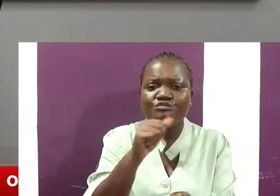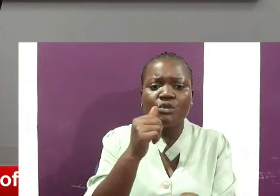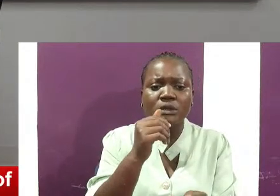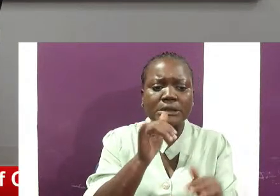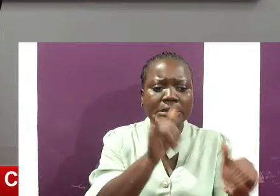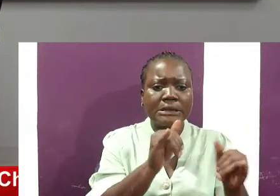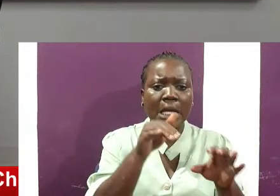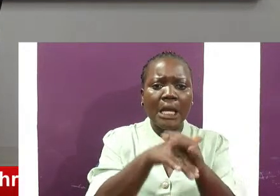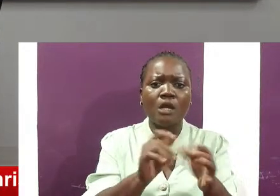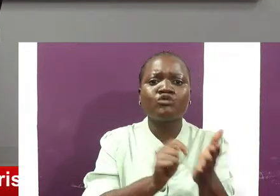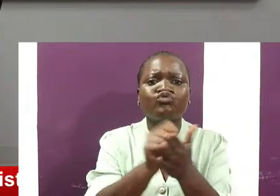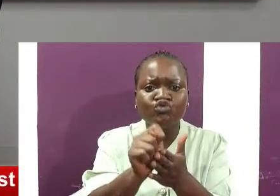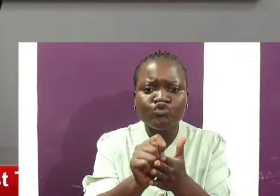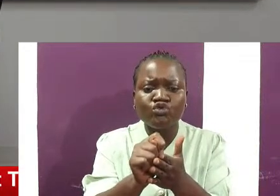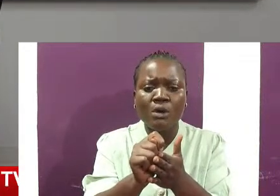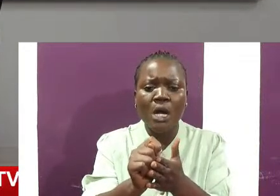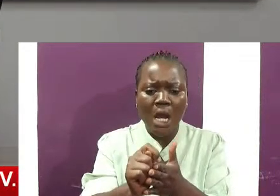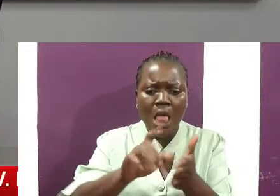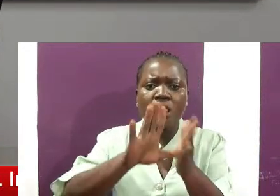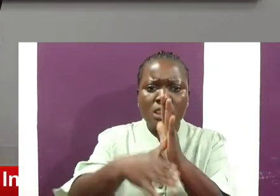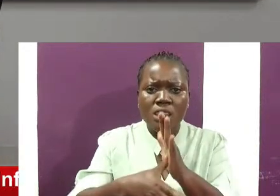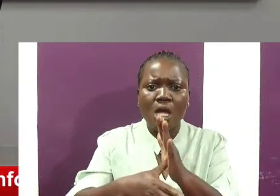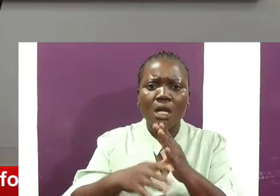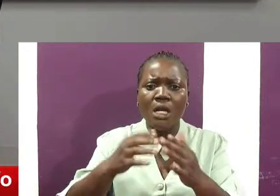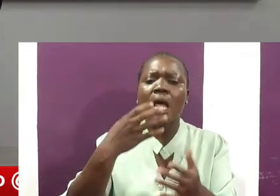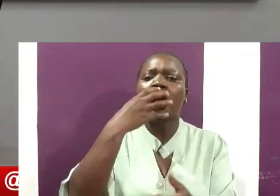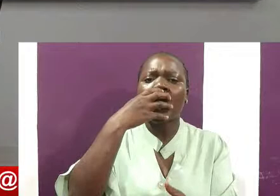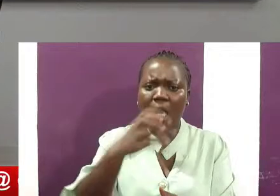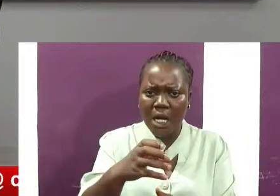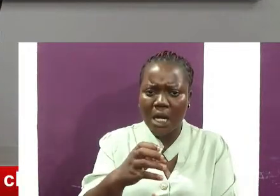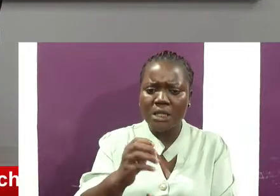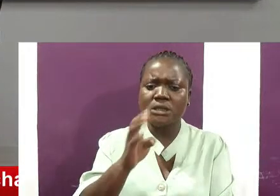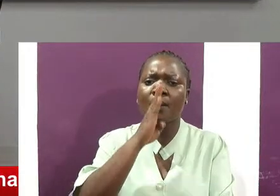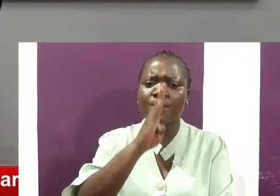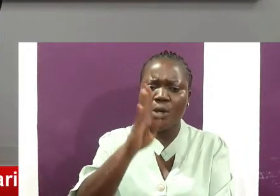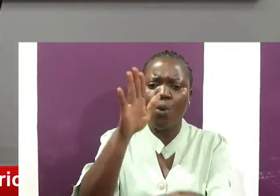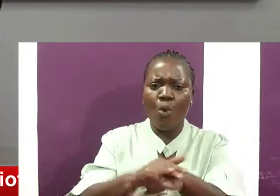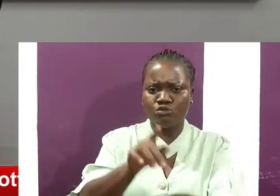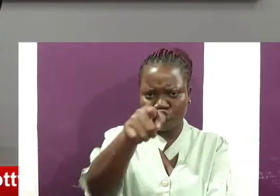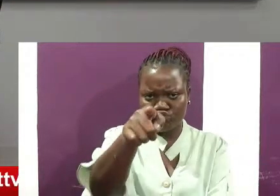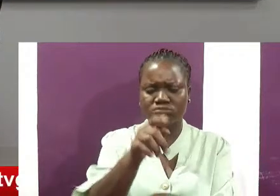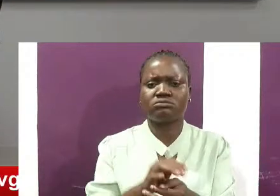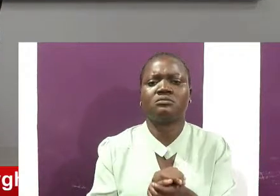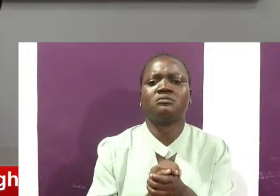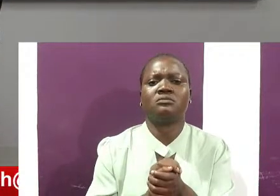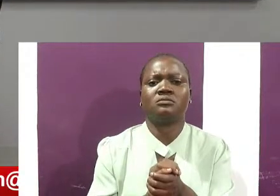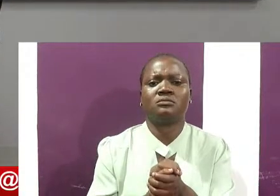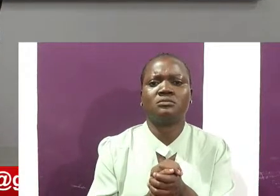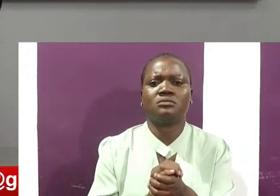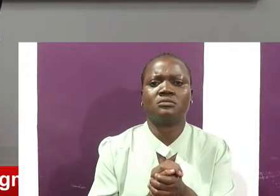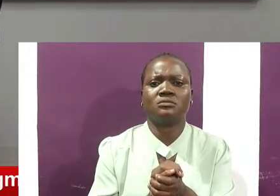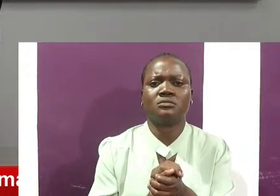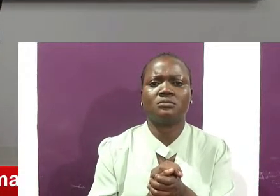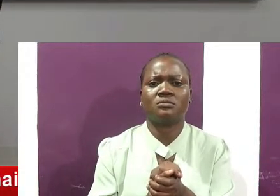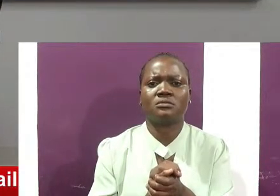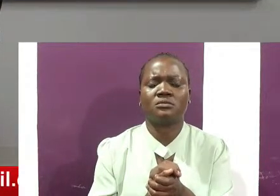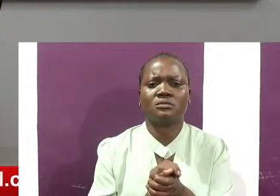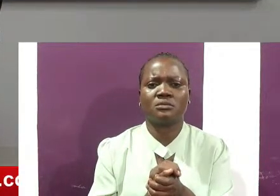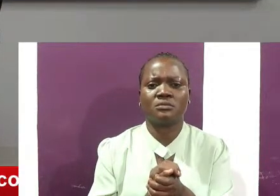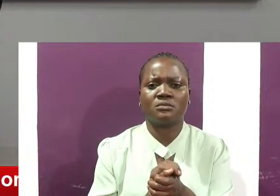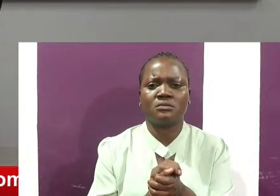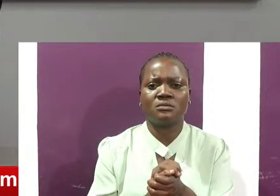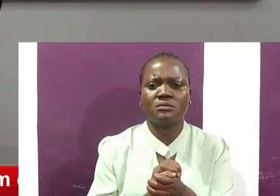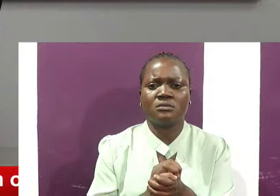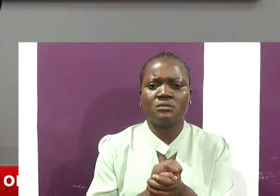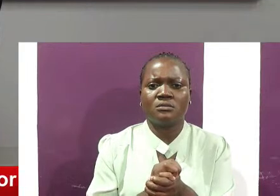accursed. This is a serious statement to make that Paul begins his letter to those in Galatia by starting off and